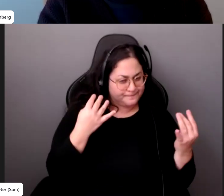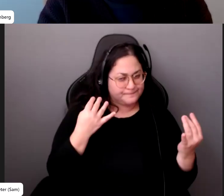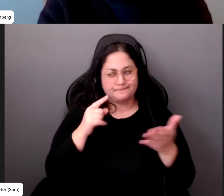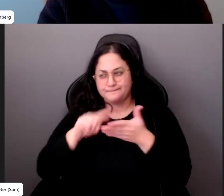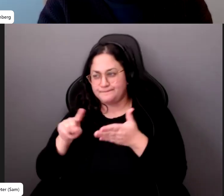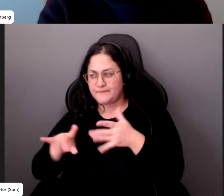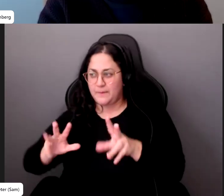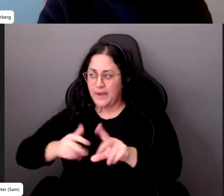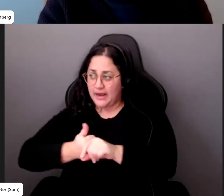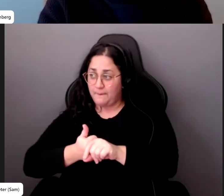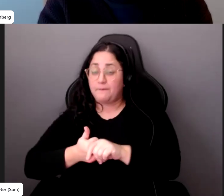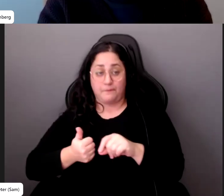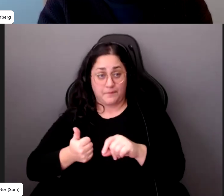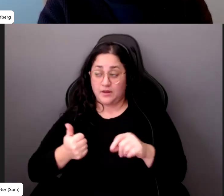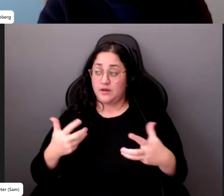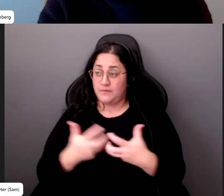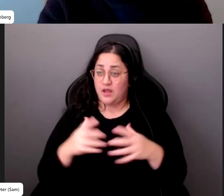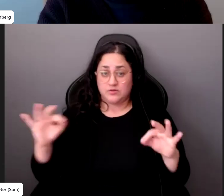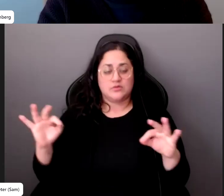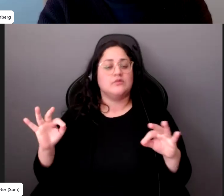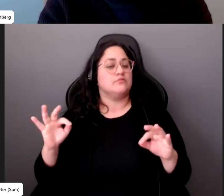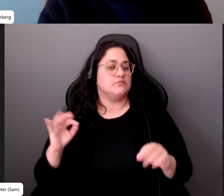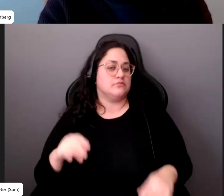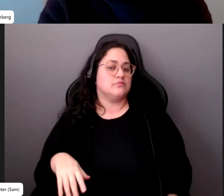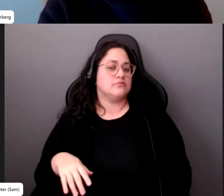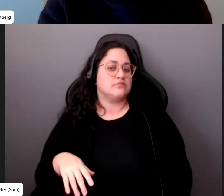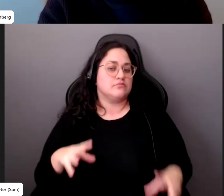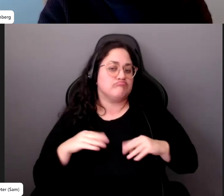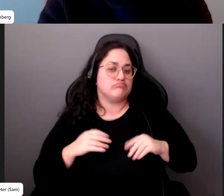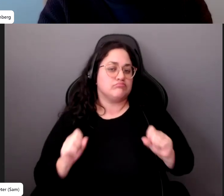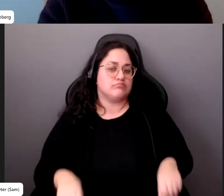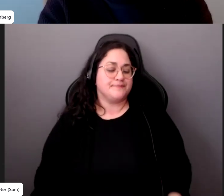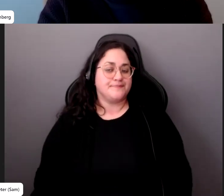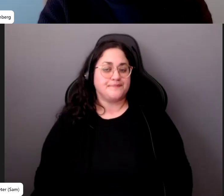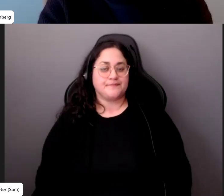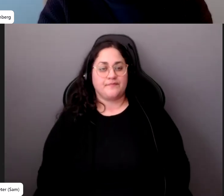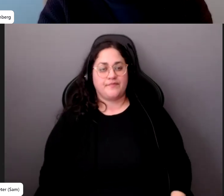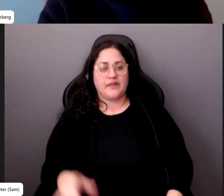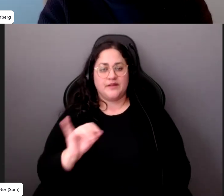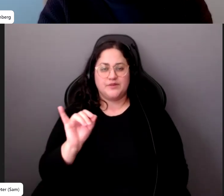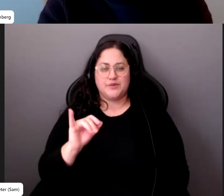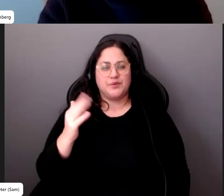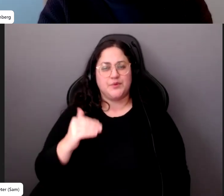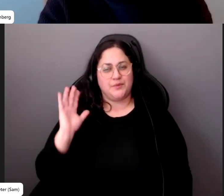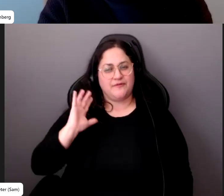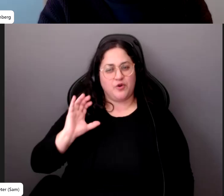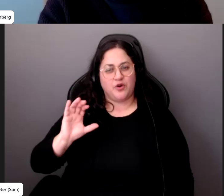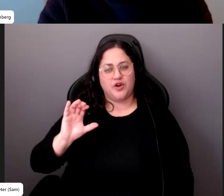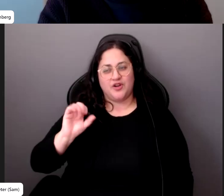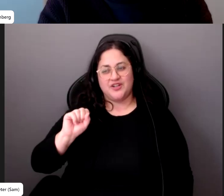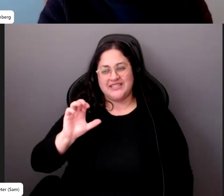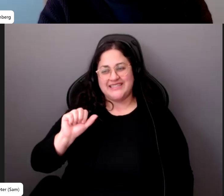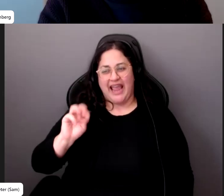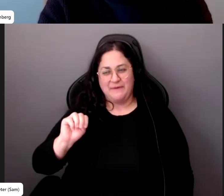the example of the phishing or the smishing message, where somebody said, okay, well, what if the scammers use ChatGPT as